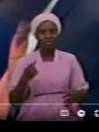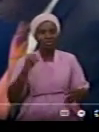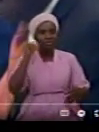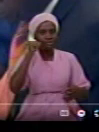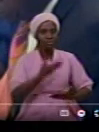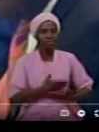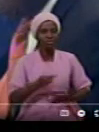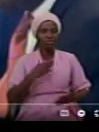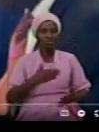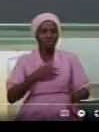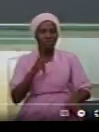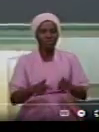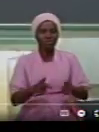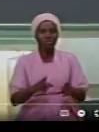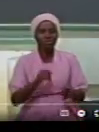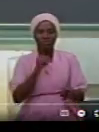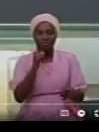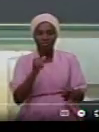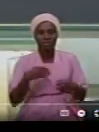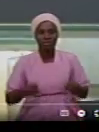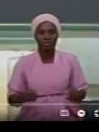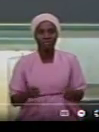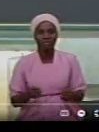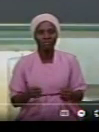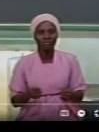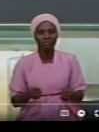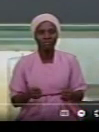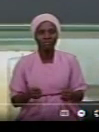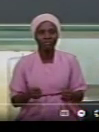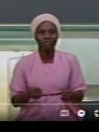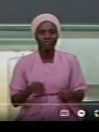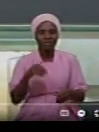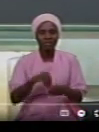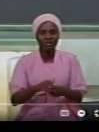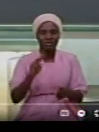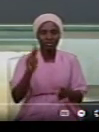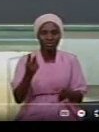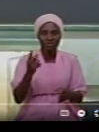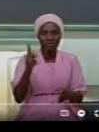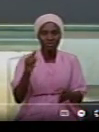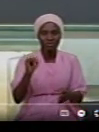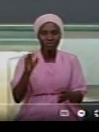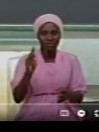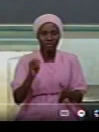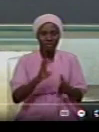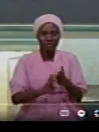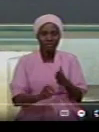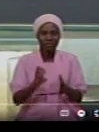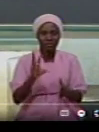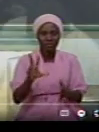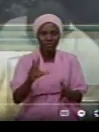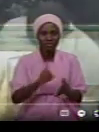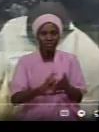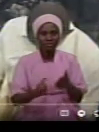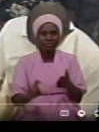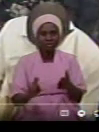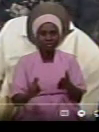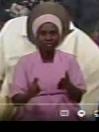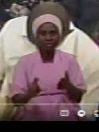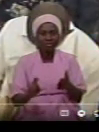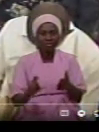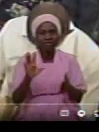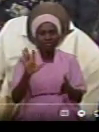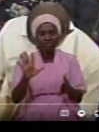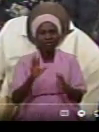2 Timothy chapter 3, verse 5. 2 Timothy chapter 3, and I'm reading from